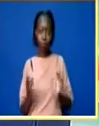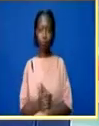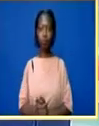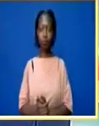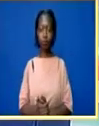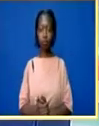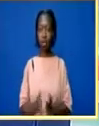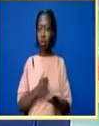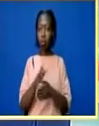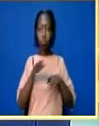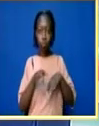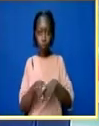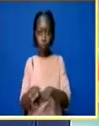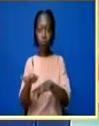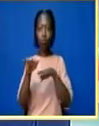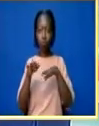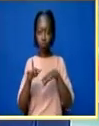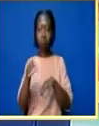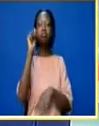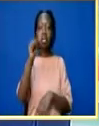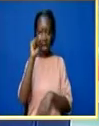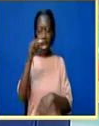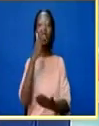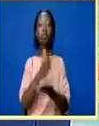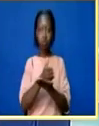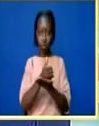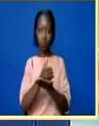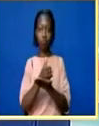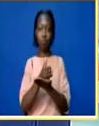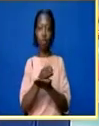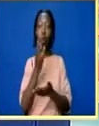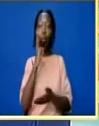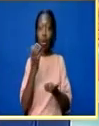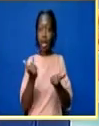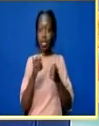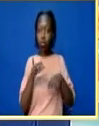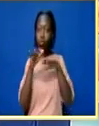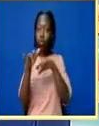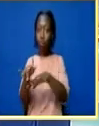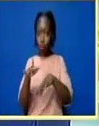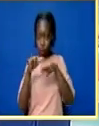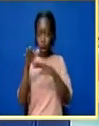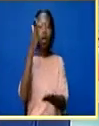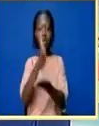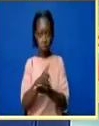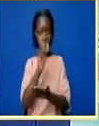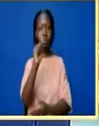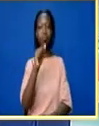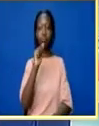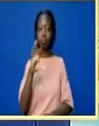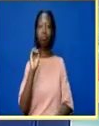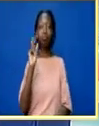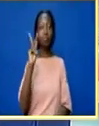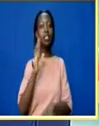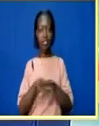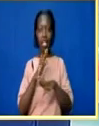Well, by flowing. Mm-hmm. It has That's to nice. Flow, right? It has to flow. Yeah, to carry to flow, it away. To carry it away. Uh-huh. Yes. Okay. Yeah. That is